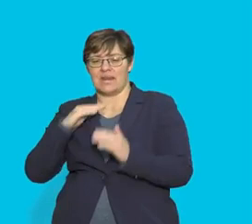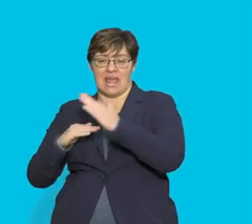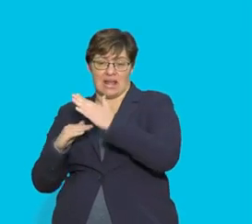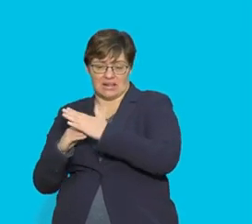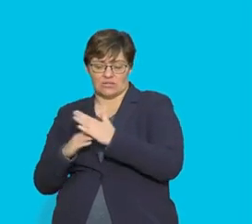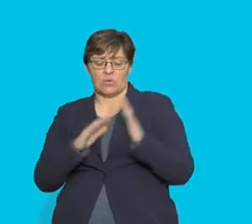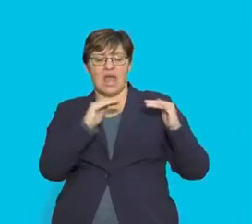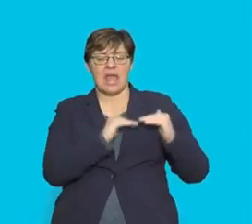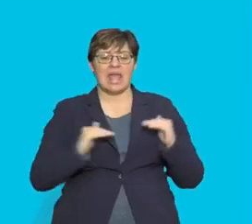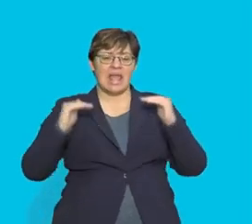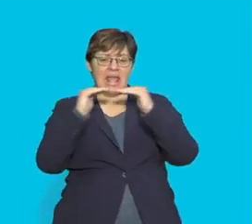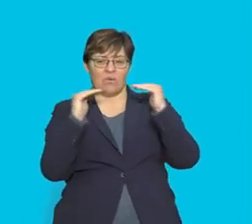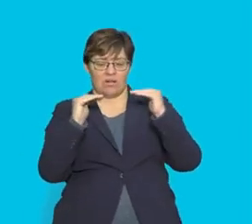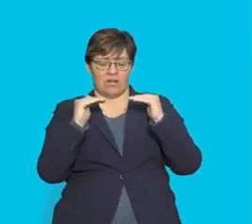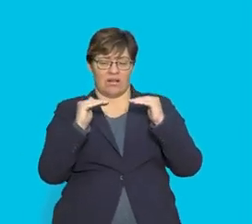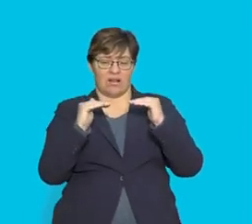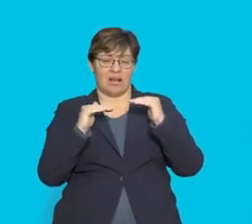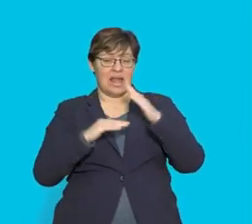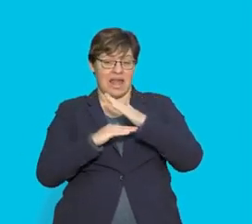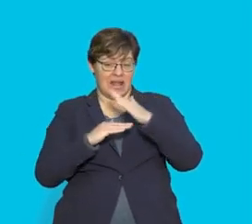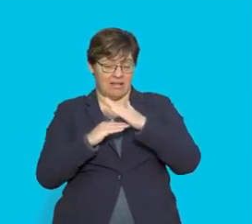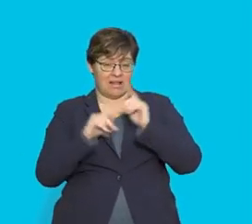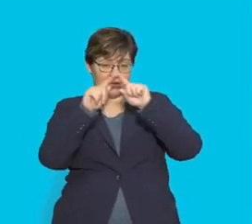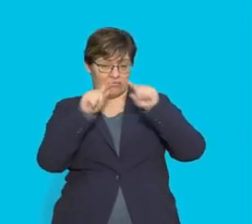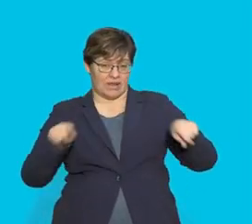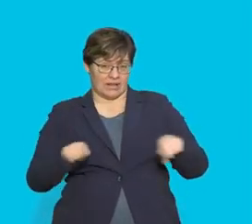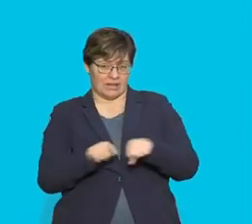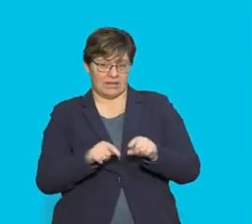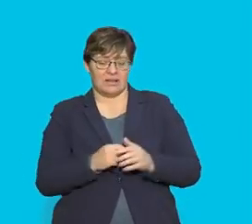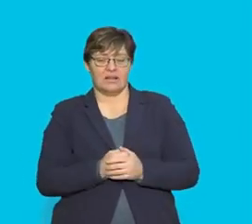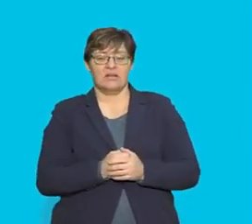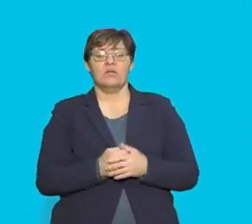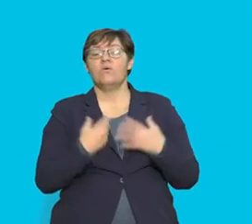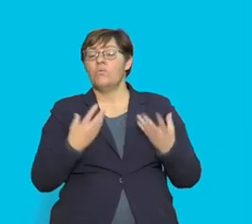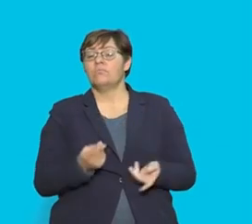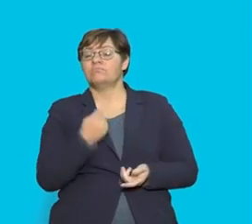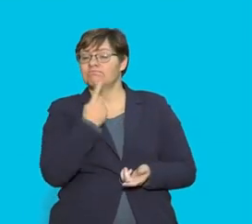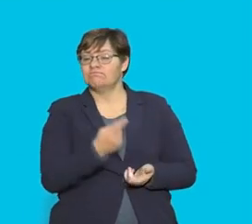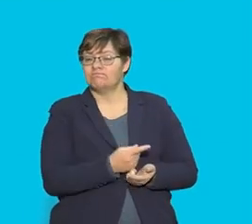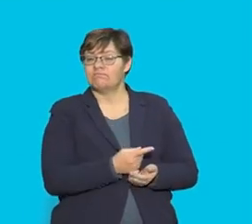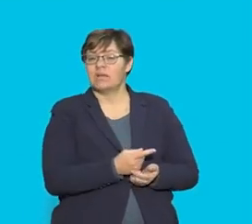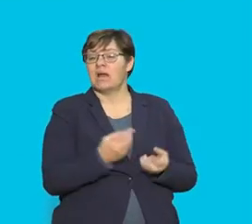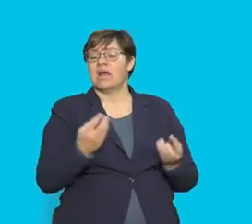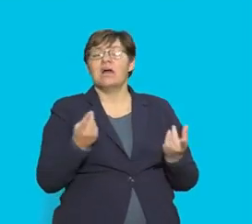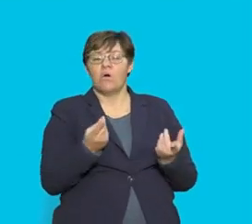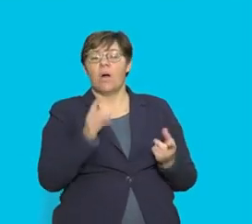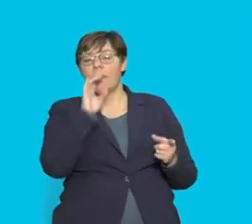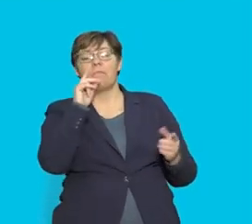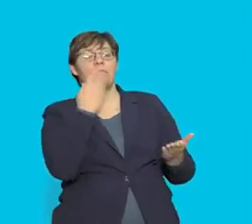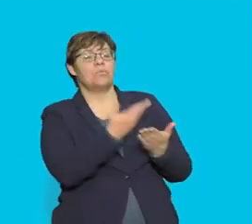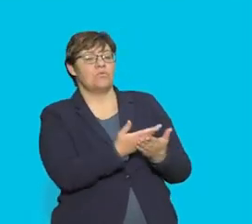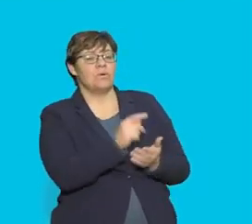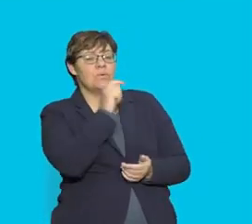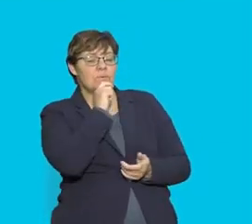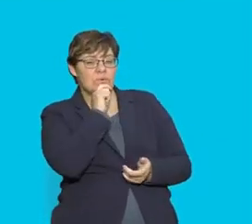Equal angles. So if we're talking about equal angles, triangles, we're really talking about things that